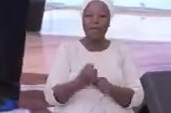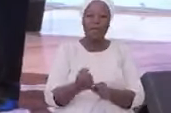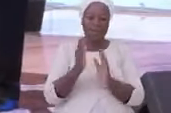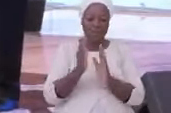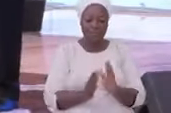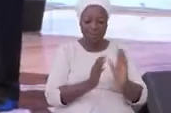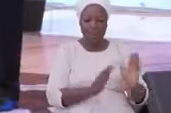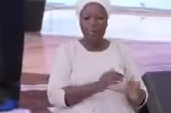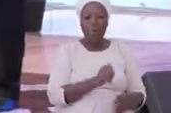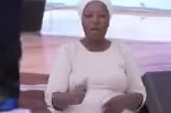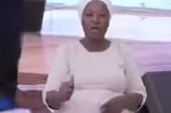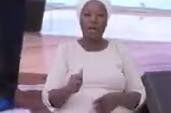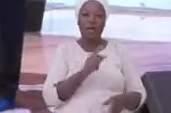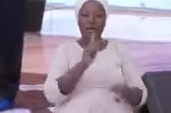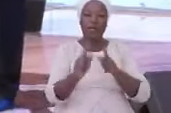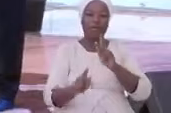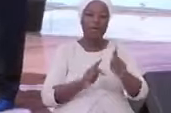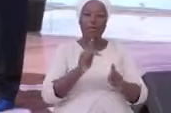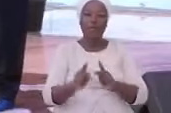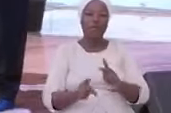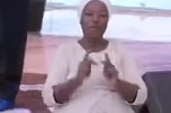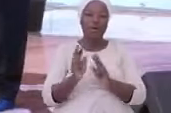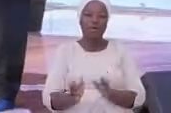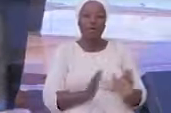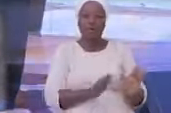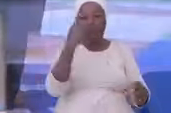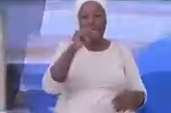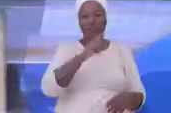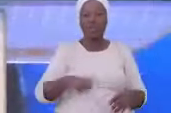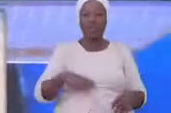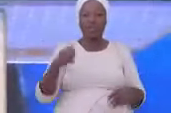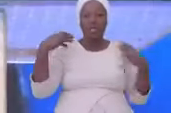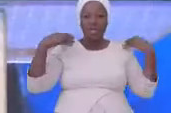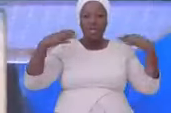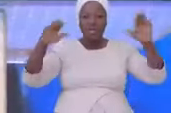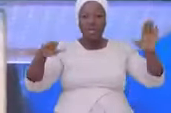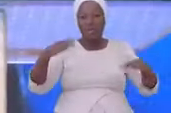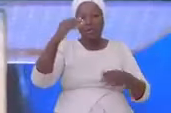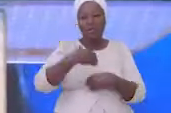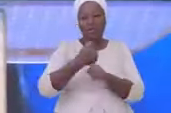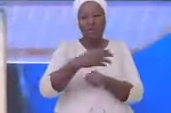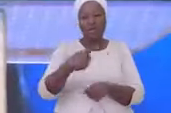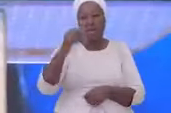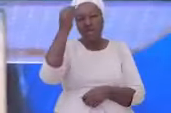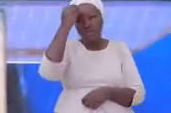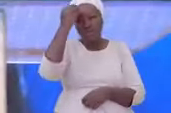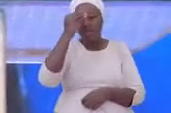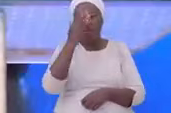for the Lord. The angel made the name known, made his ministry known, and made